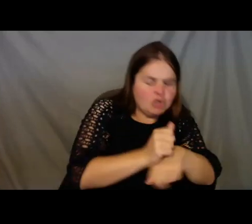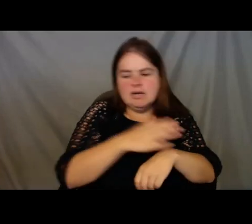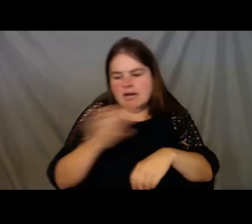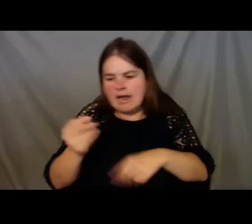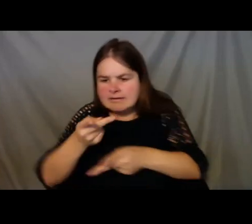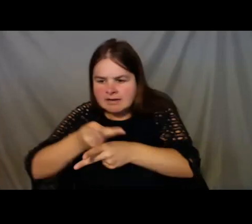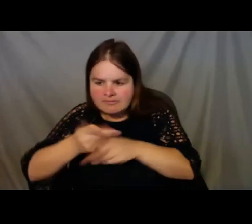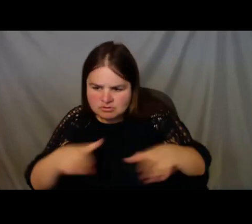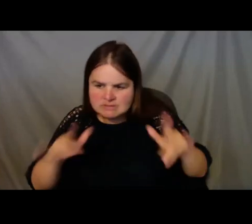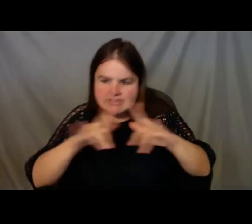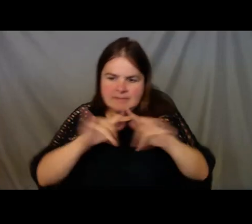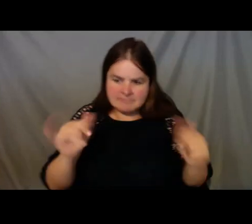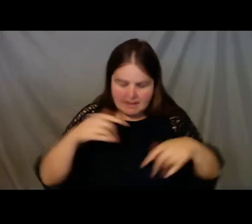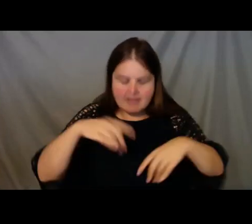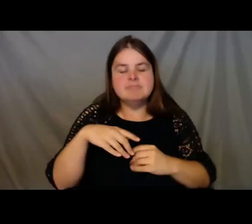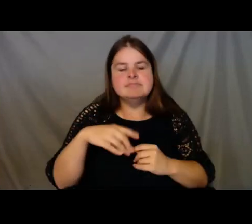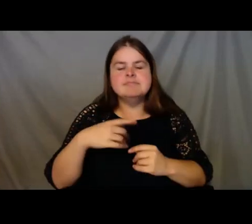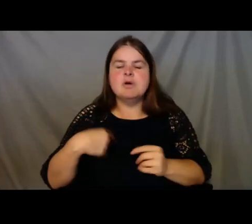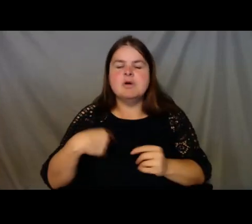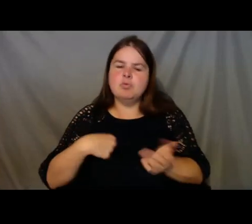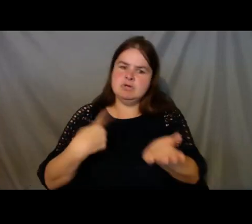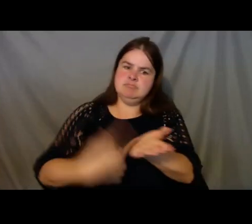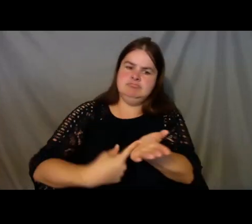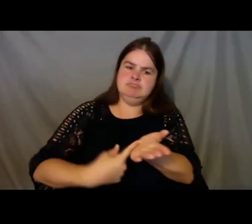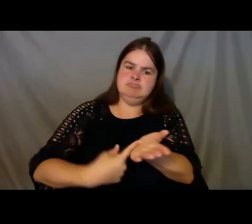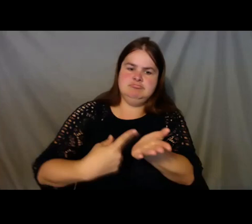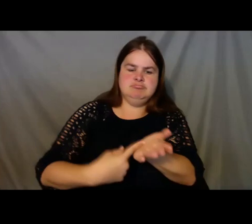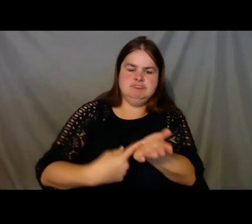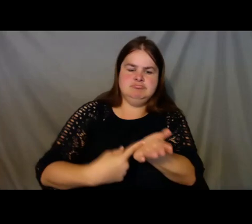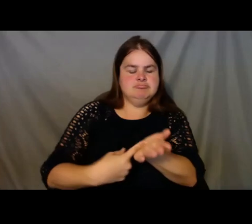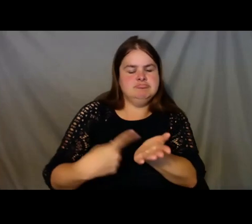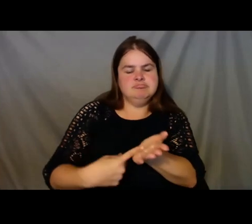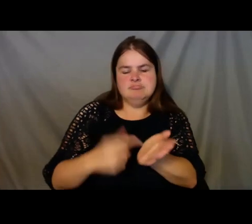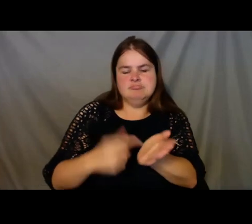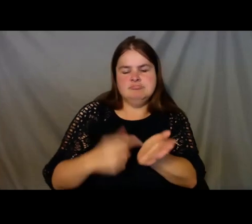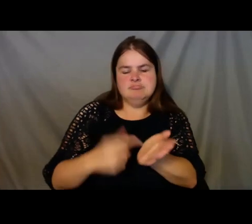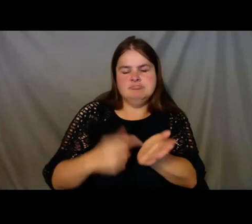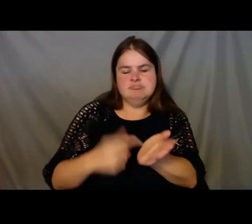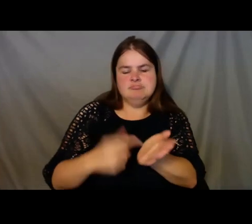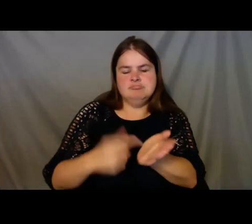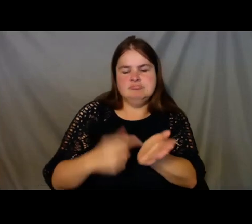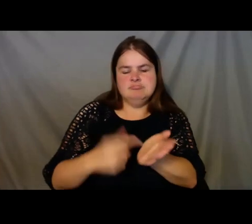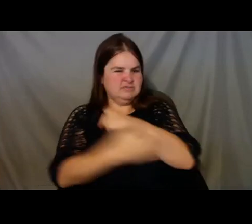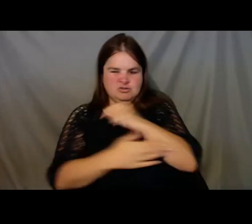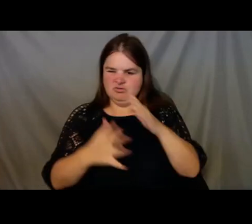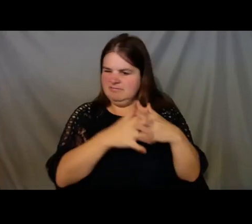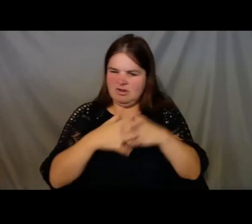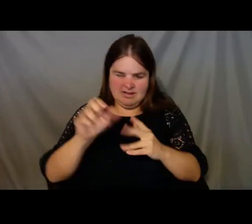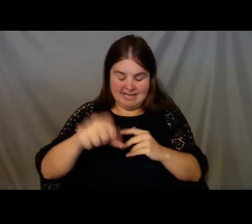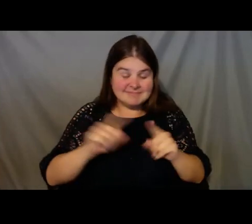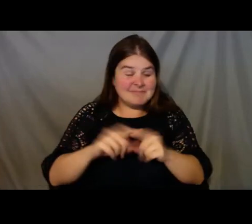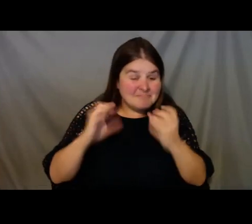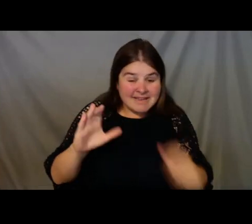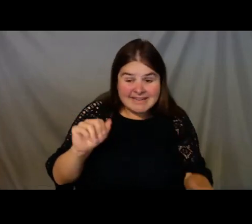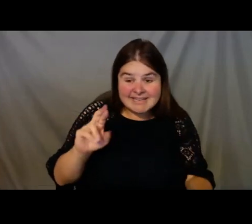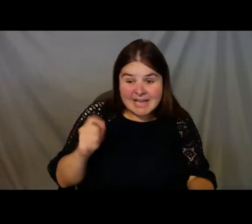But and we talk a lot about that in terms of kind of America as a whole, but there were also so many